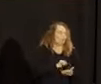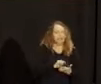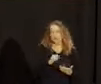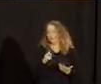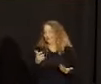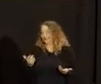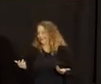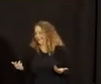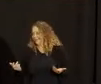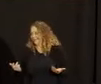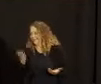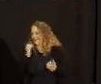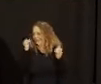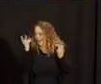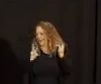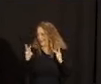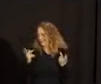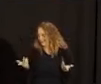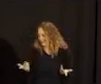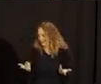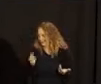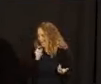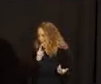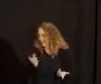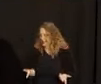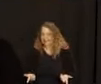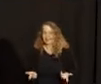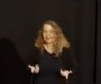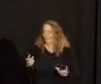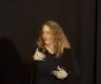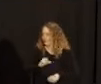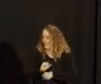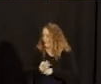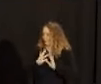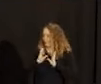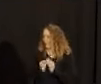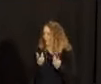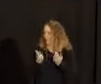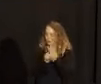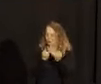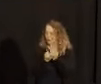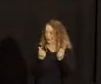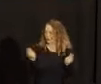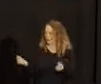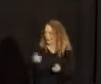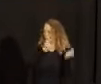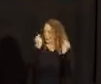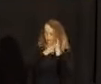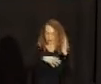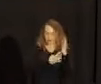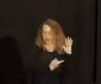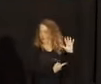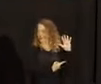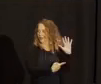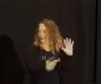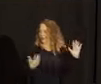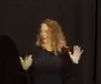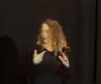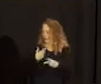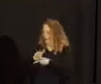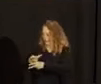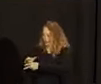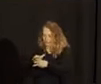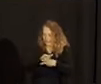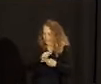of adults, adults often have jobs. They have families to support. They have care needs that have to